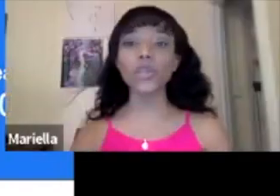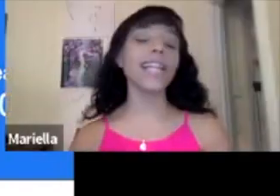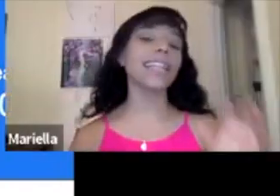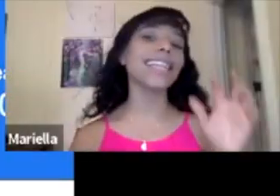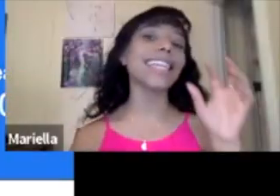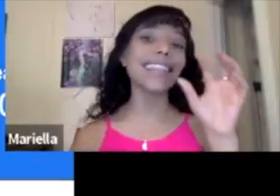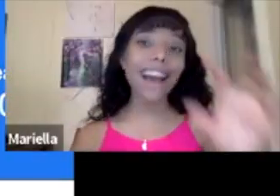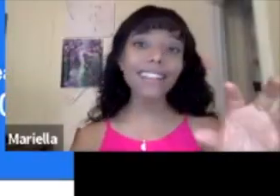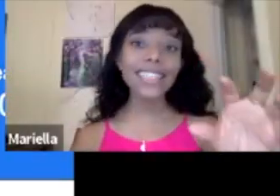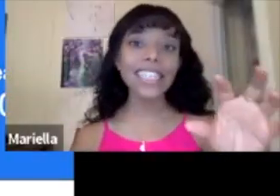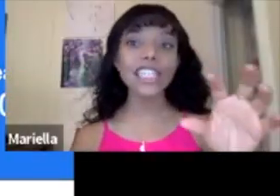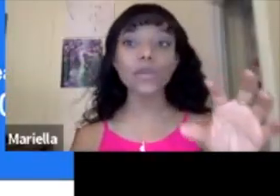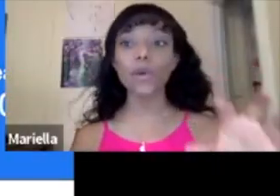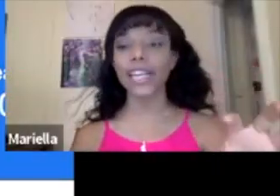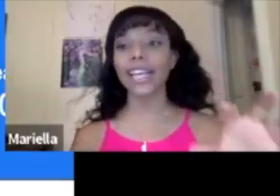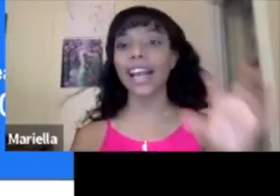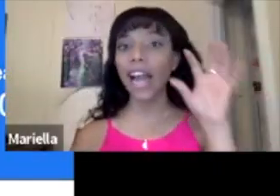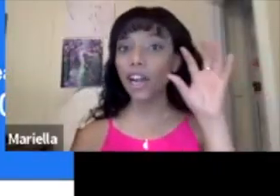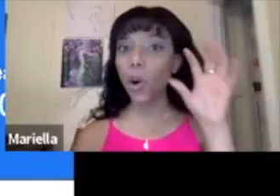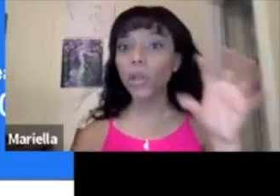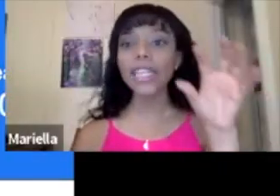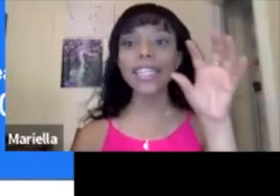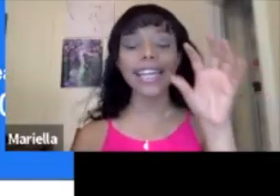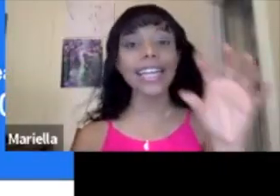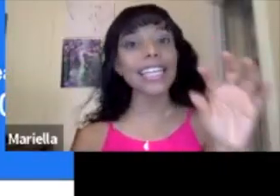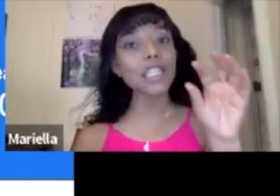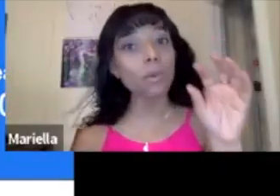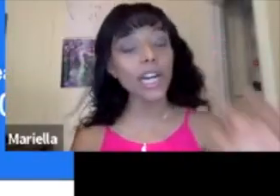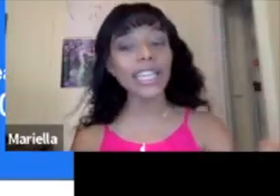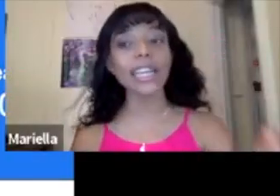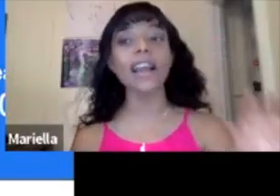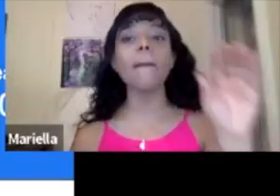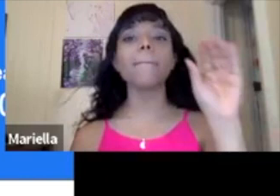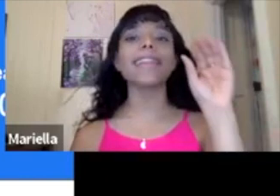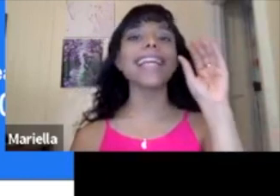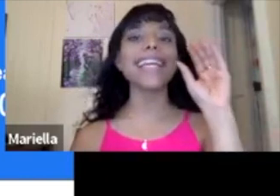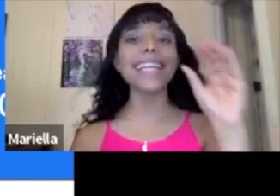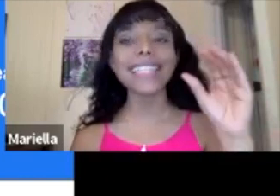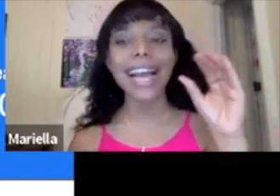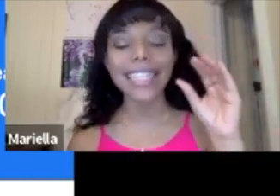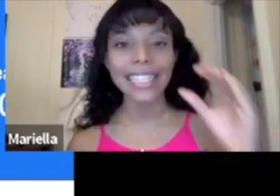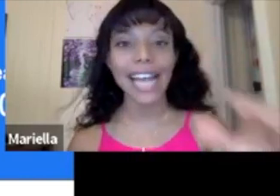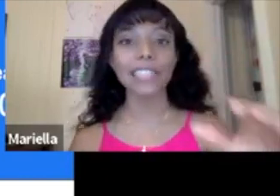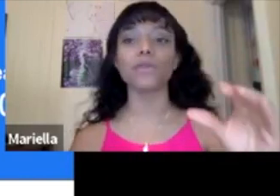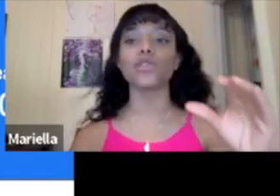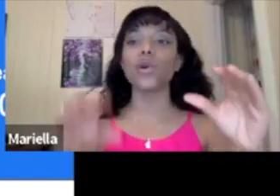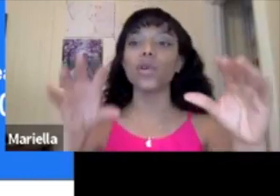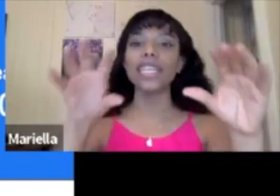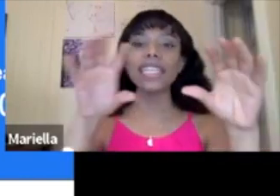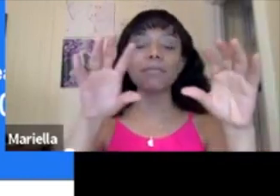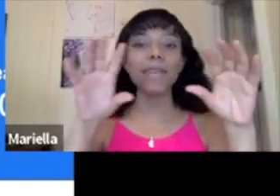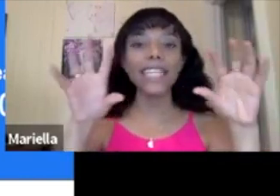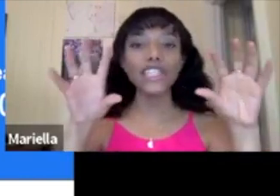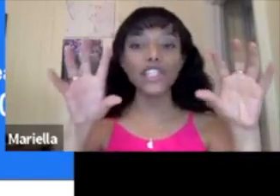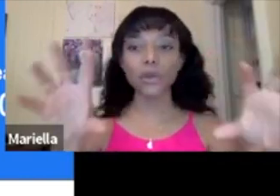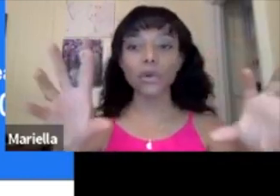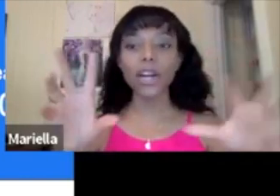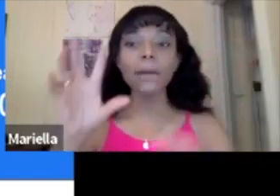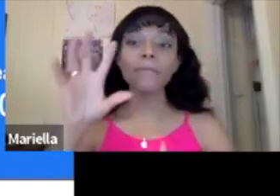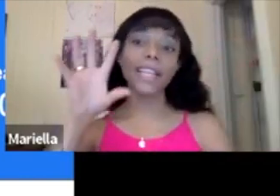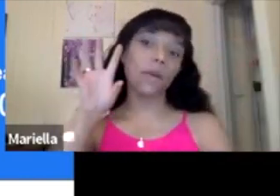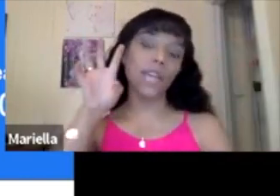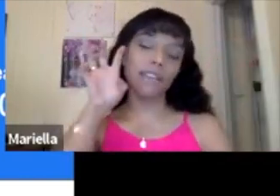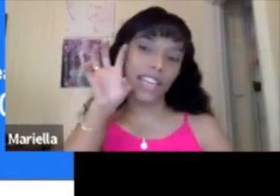making sure that the technology is working, and not only that it is working, but that it is accessible. So he's making